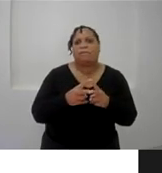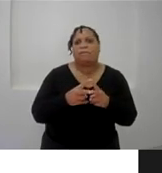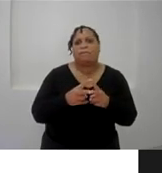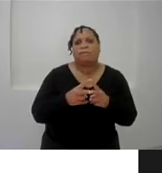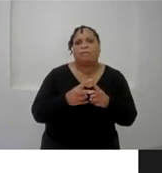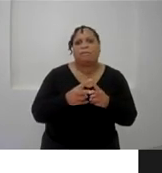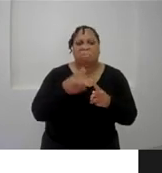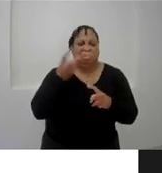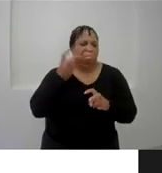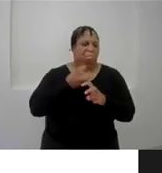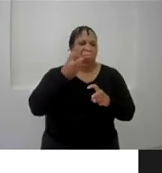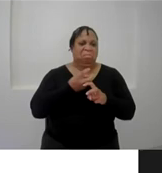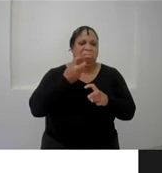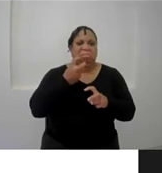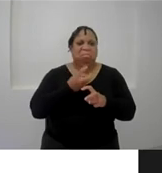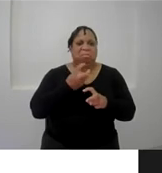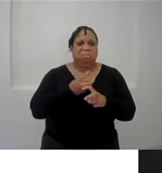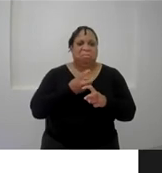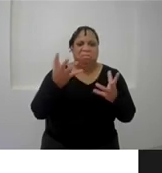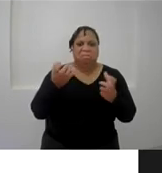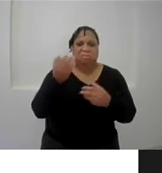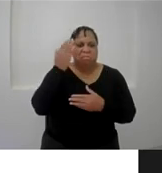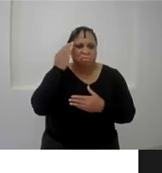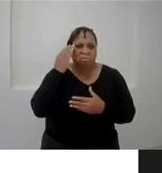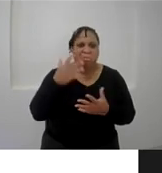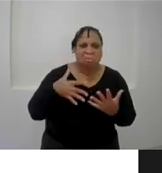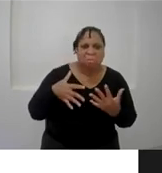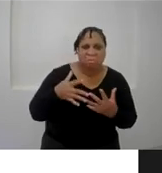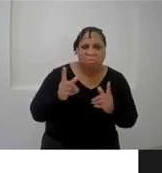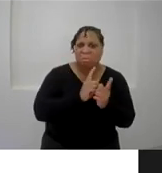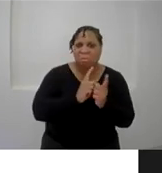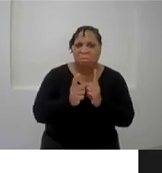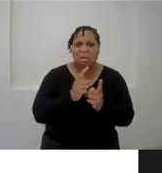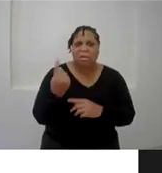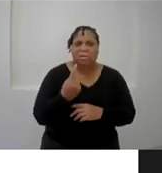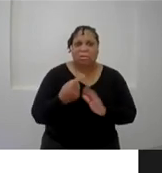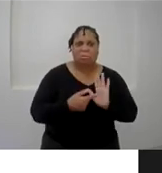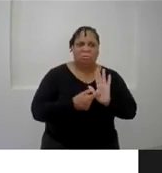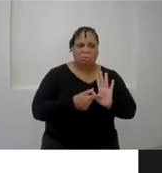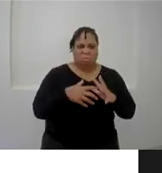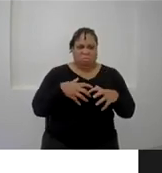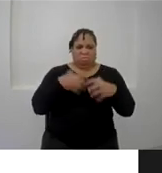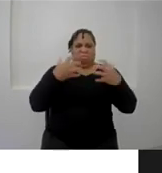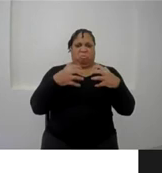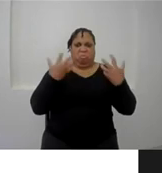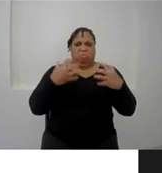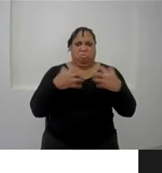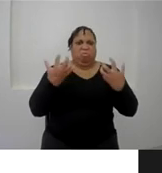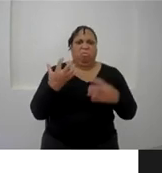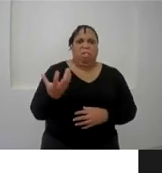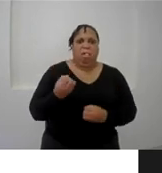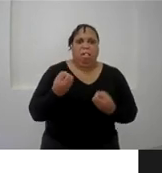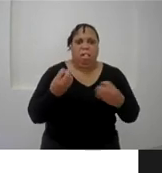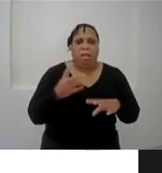very difficult to get to know, somebody who's showing that they're angry quite a lot of the time, being